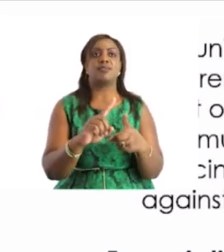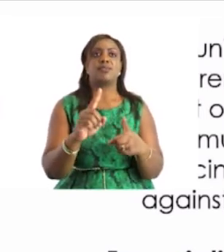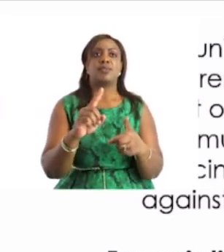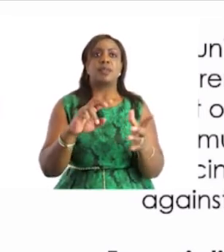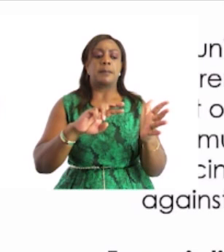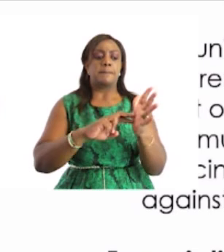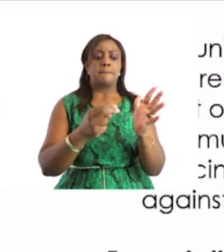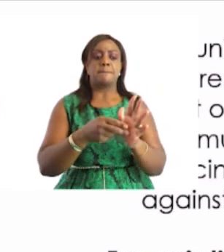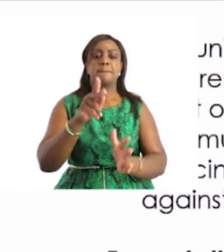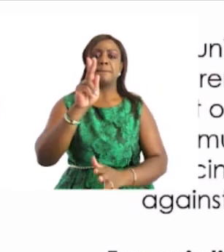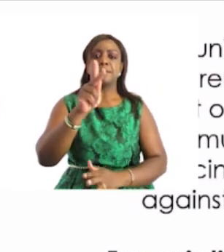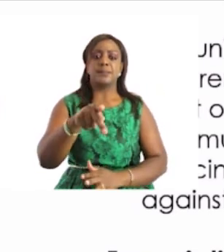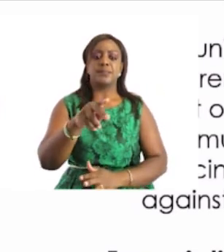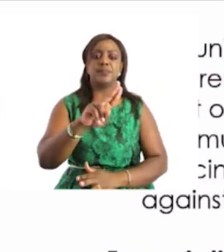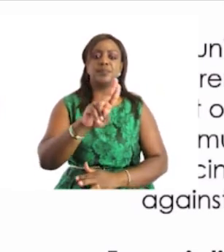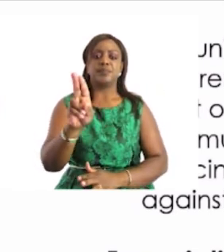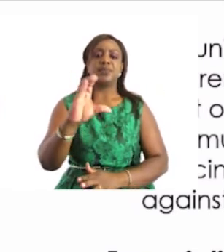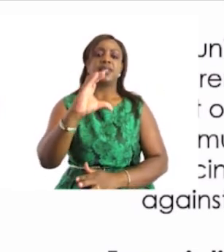by PHC?